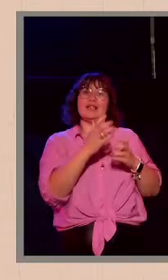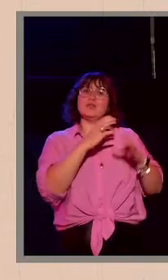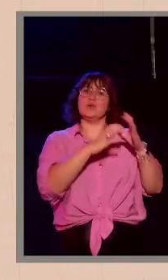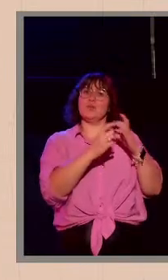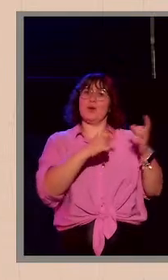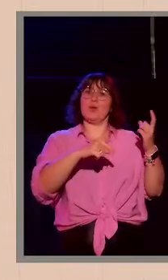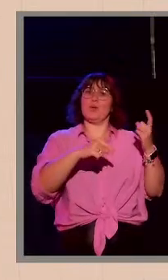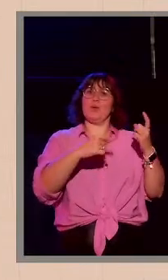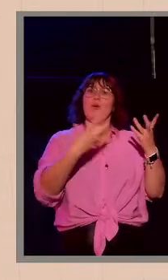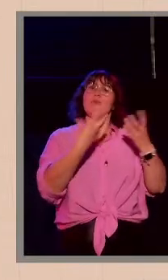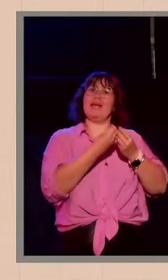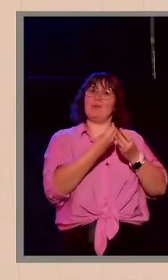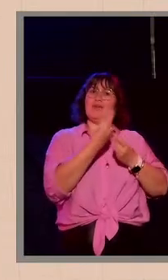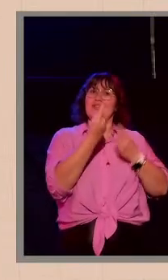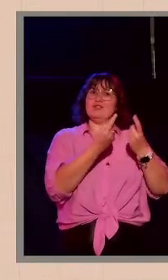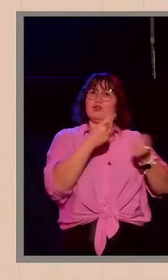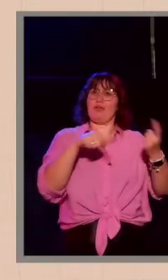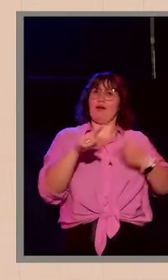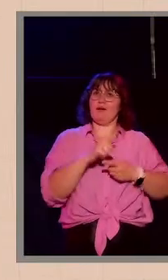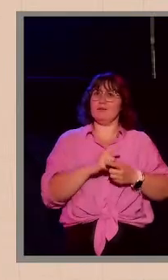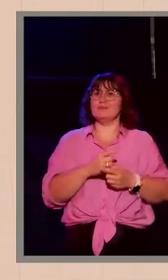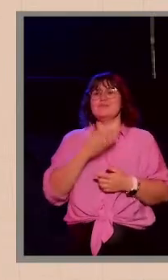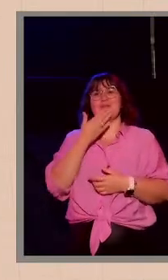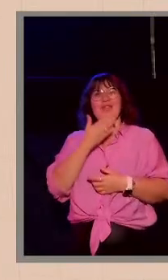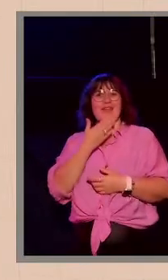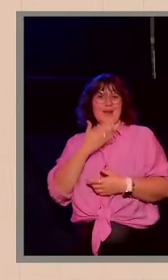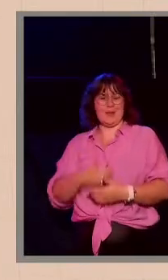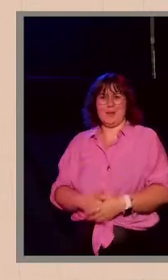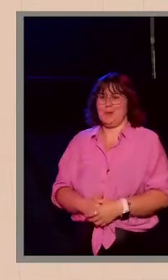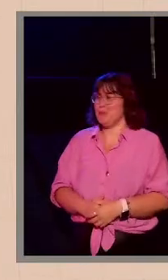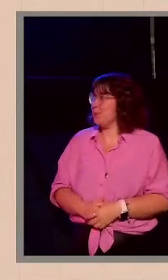being with each other. Yeah. Thank you.